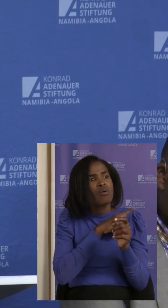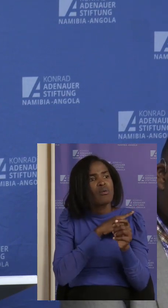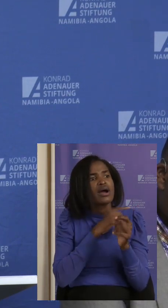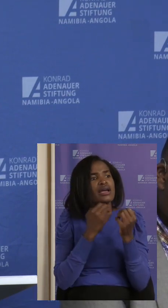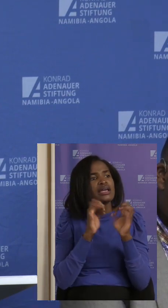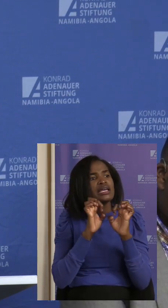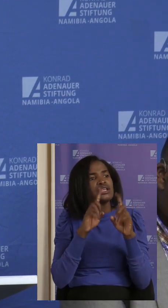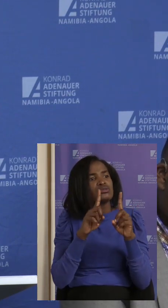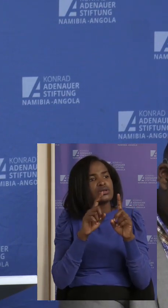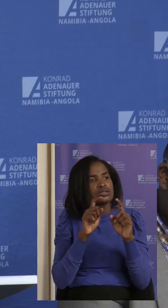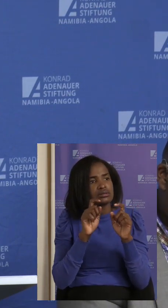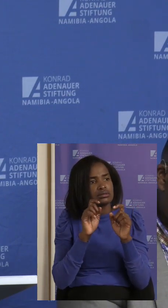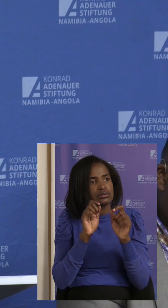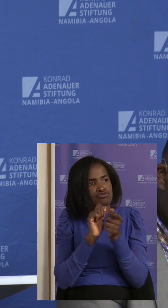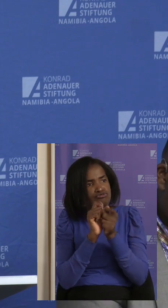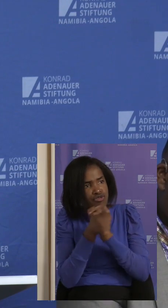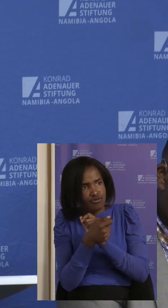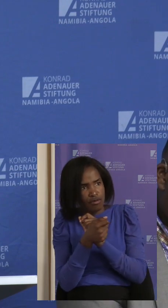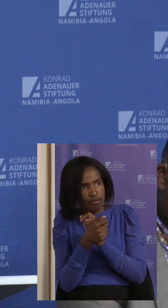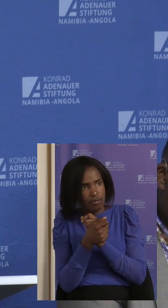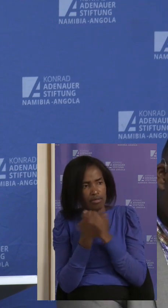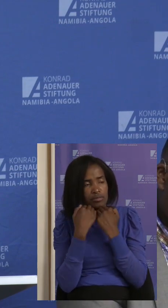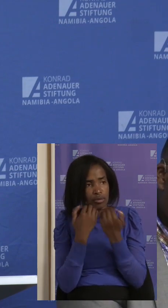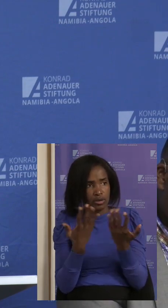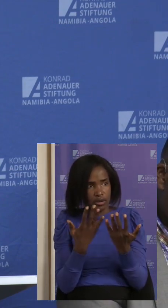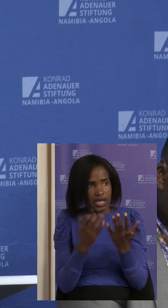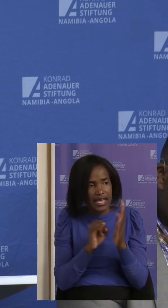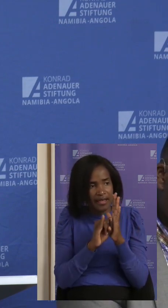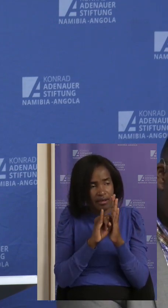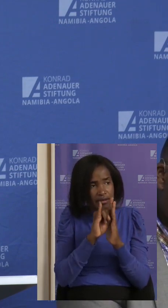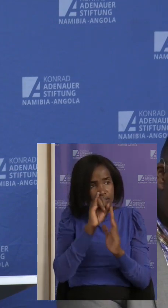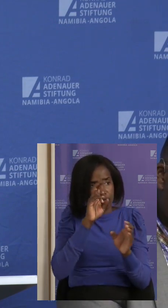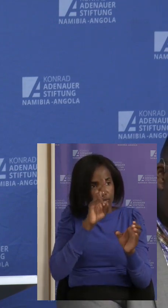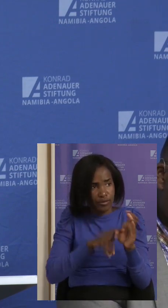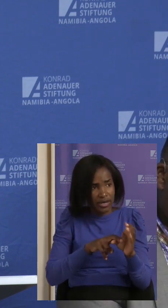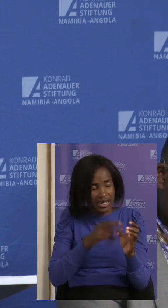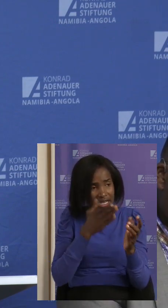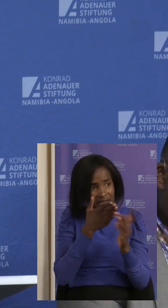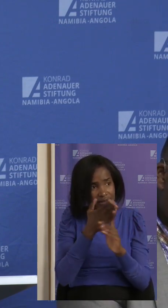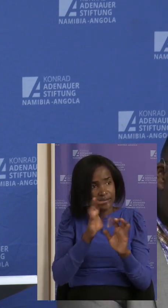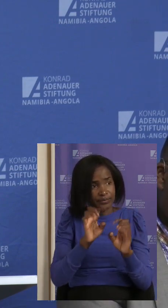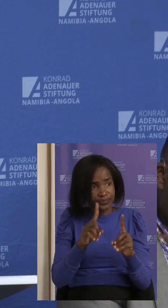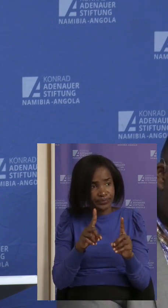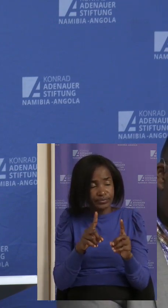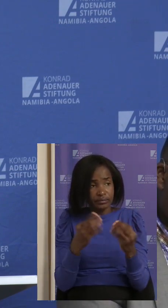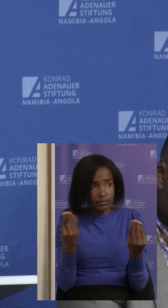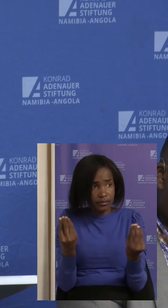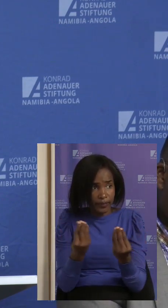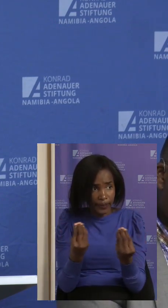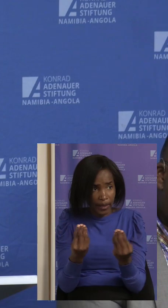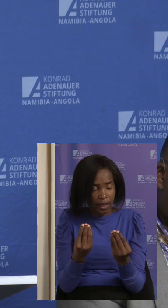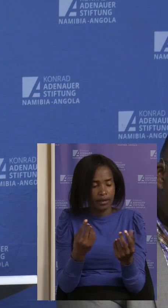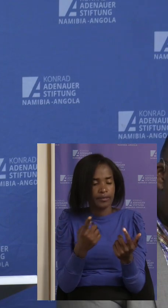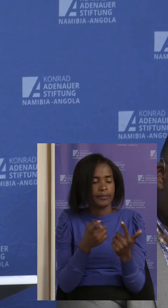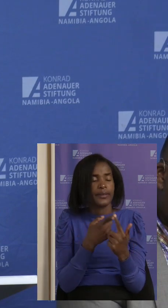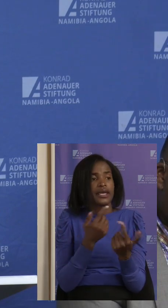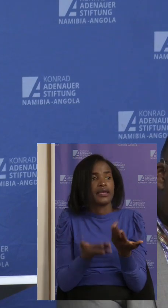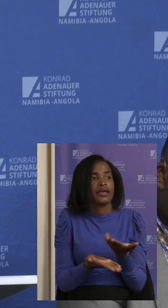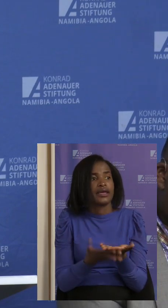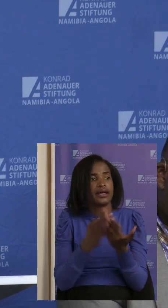reforms. They really aim to improve the quality and accessibility of education for students. They help